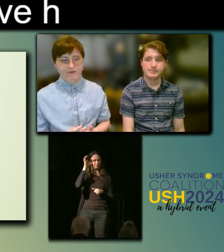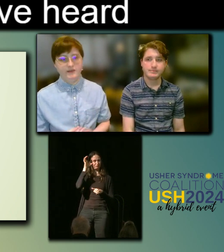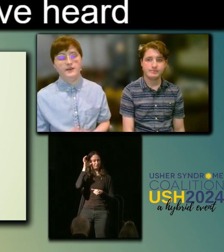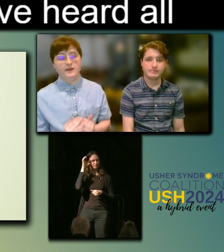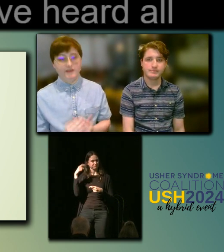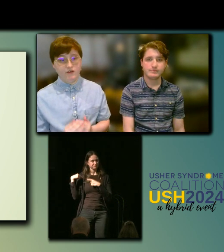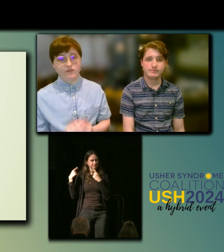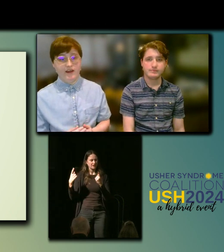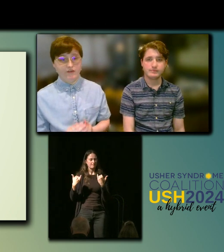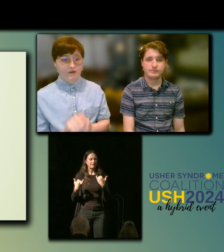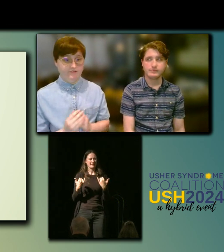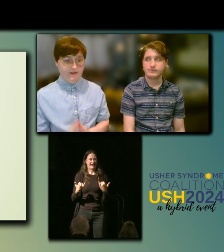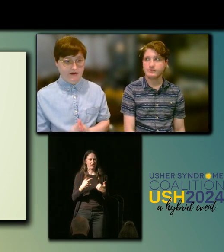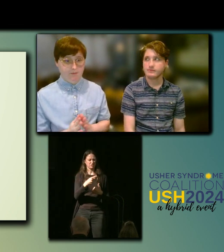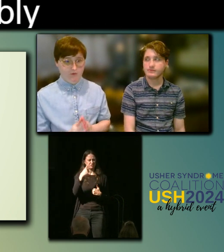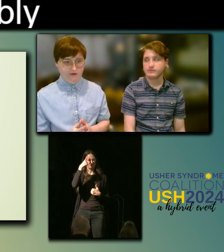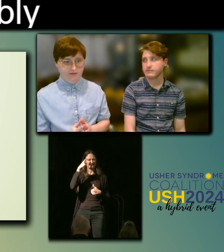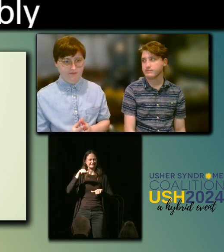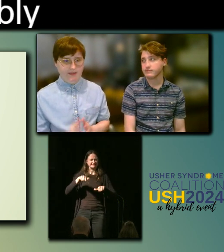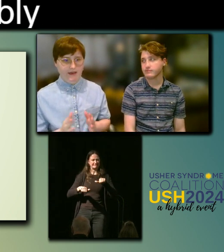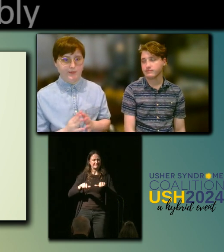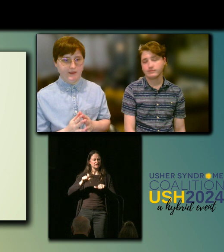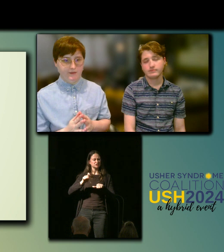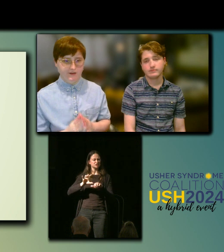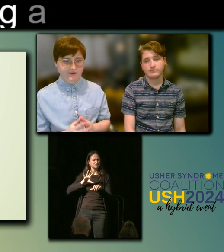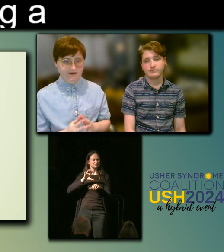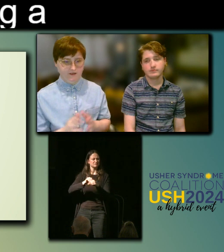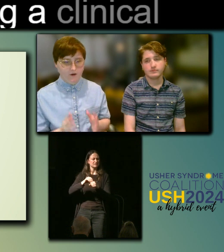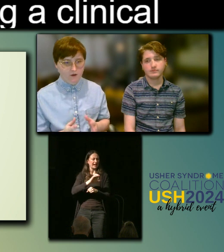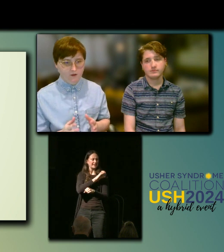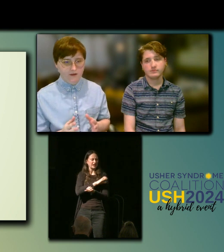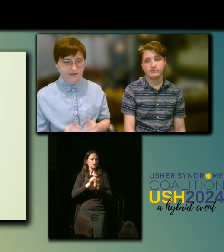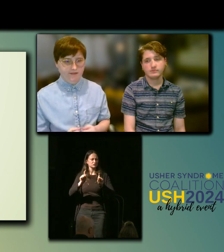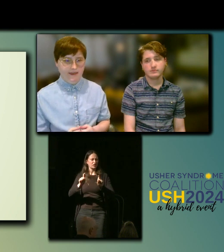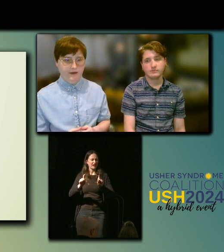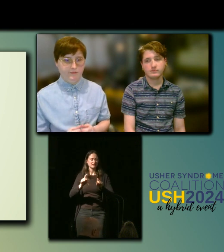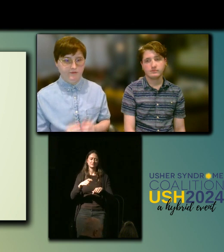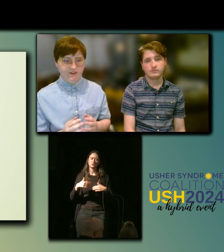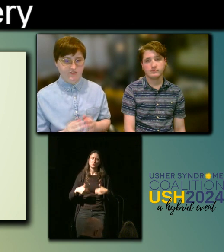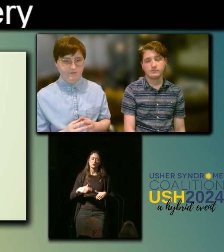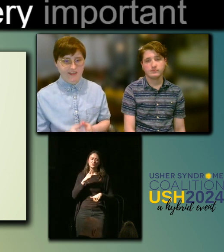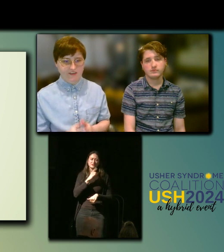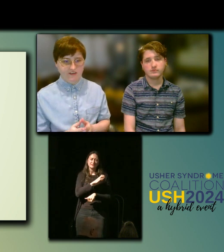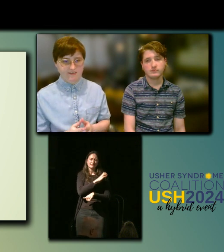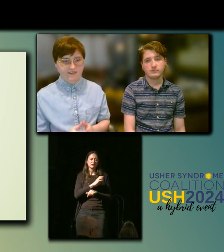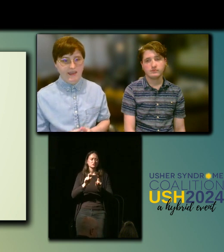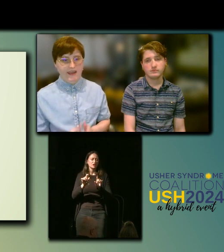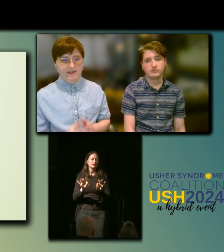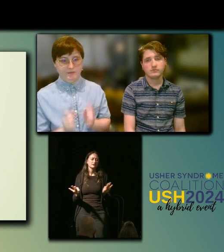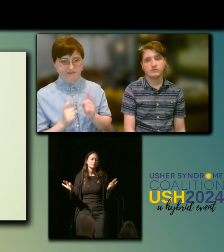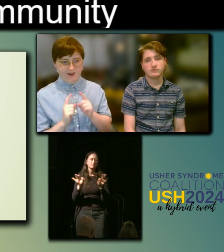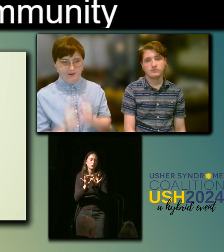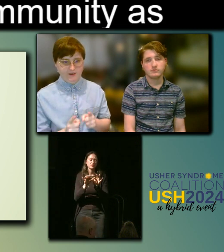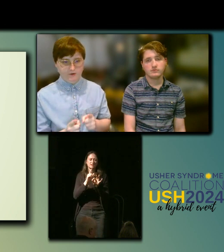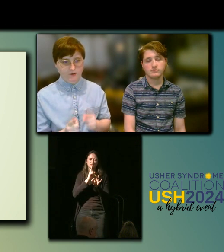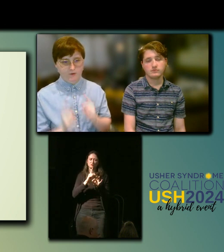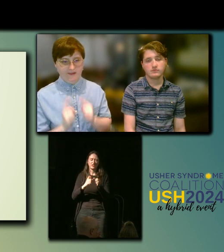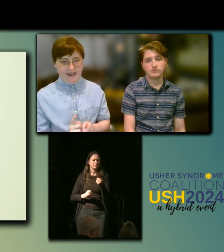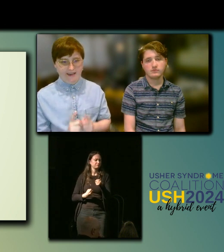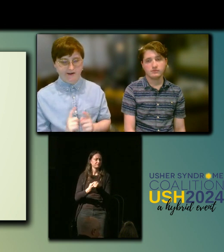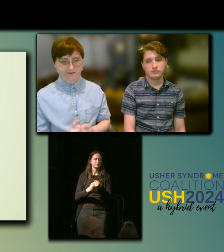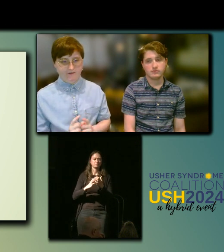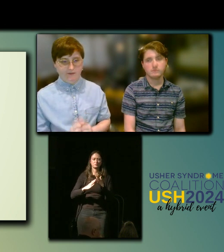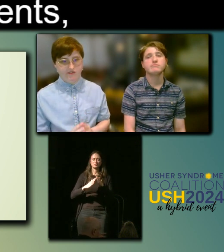trial. Clinical trials are very important. They help the community as a whole, they help future patients, and they provide you